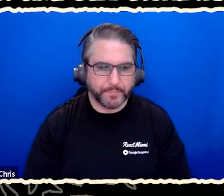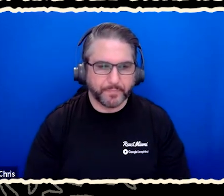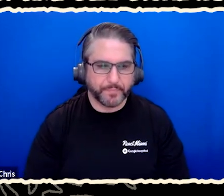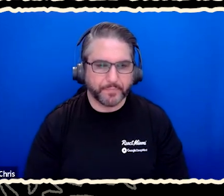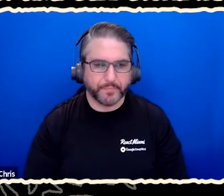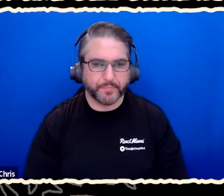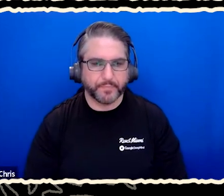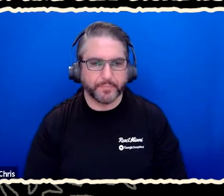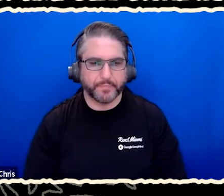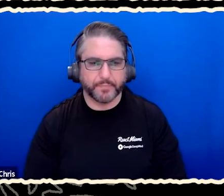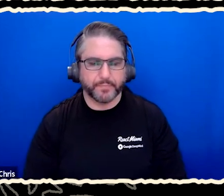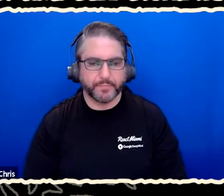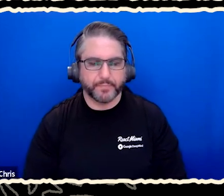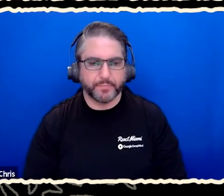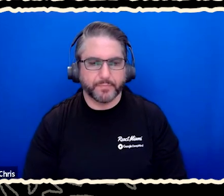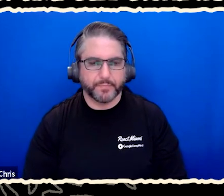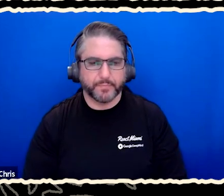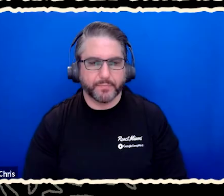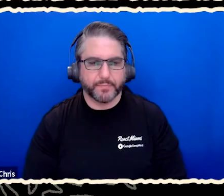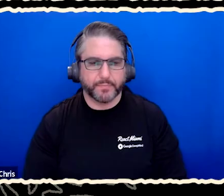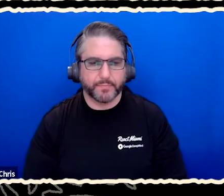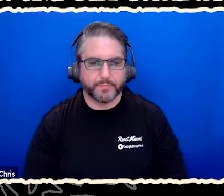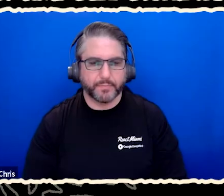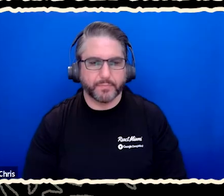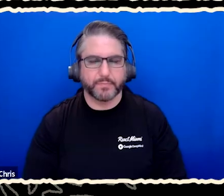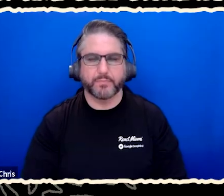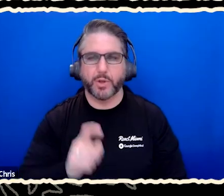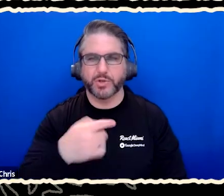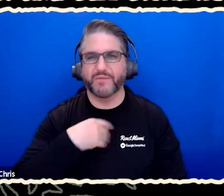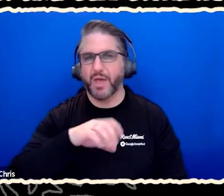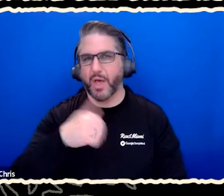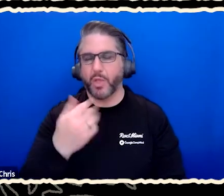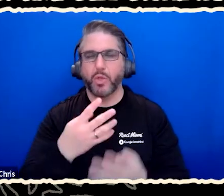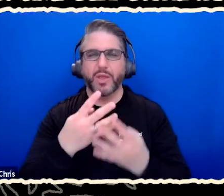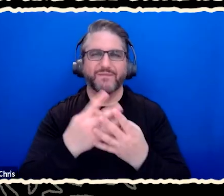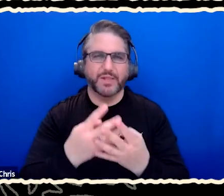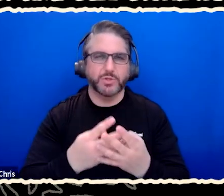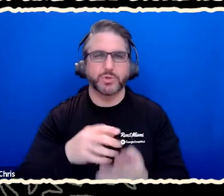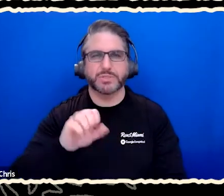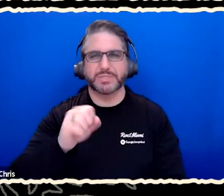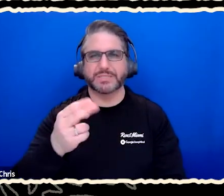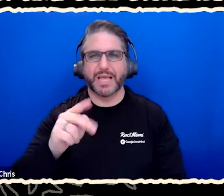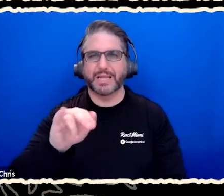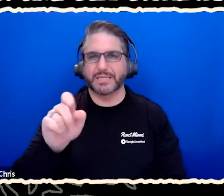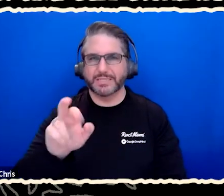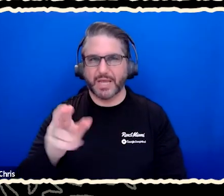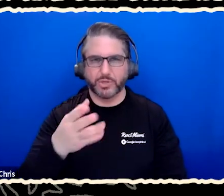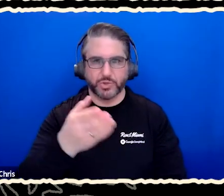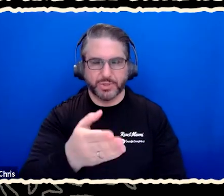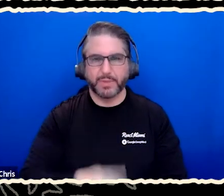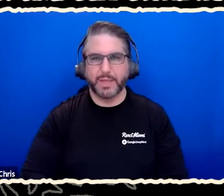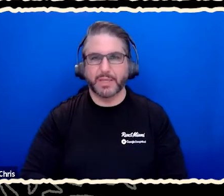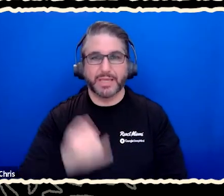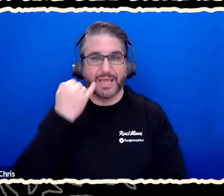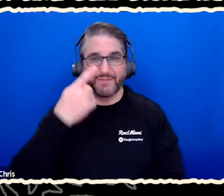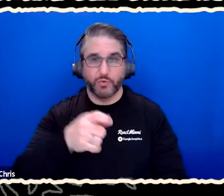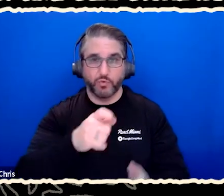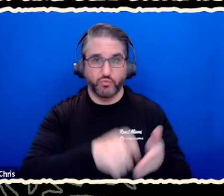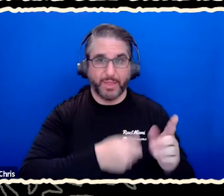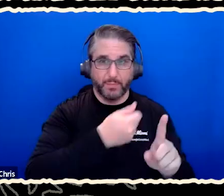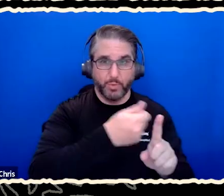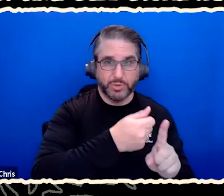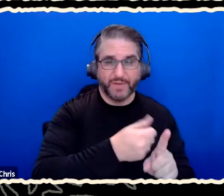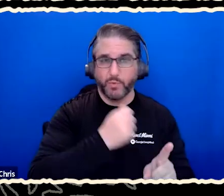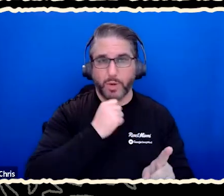If you do it, try have other like filters or sanitizers in place. No matter if you write them on your own, I wouldn't